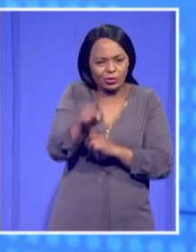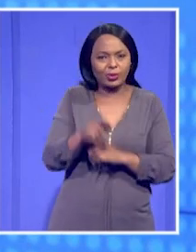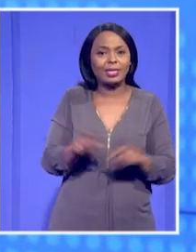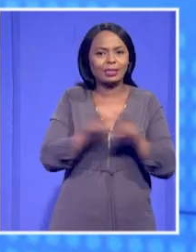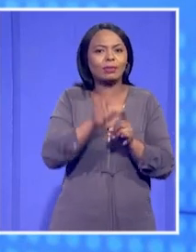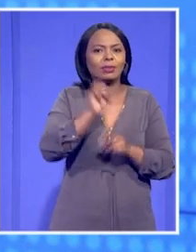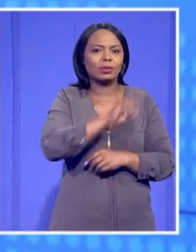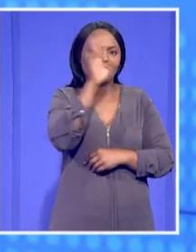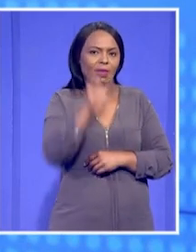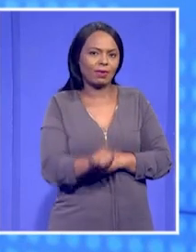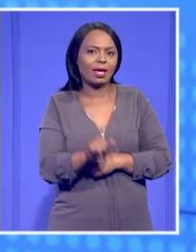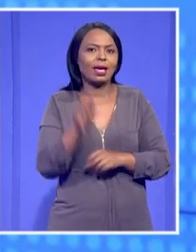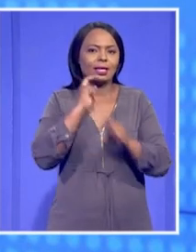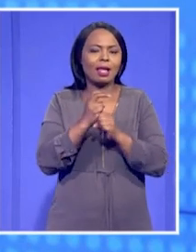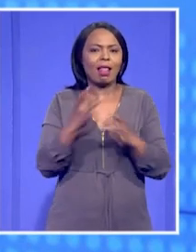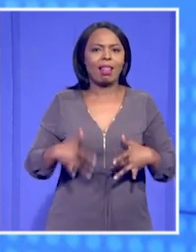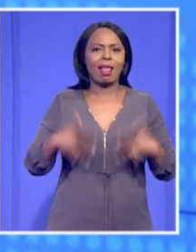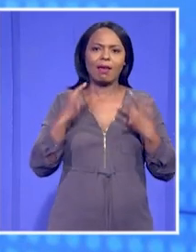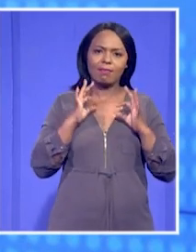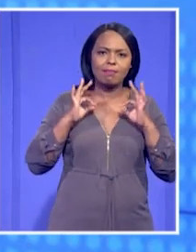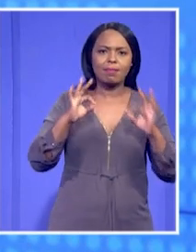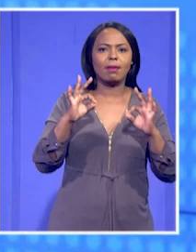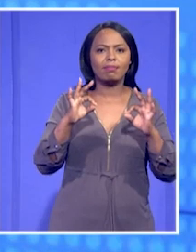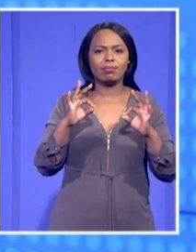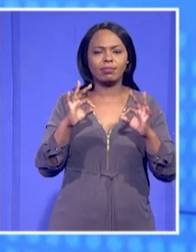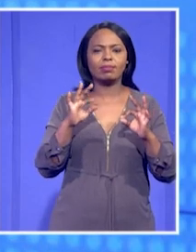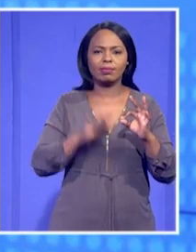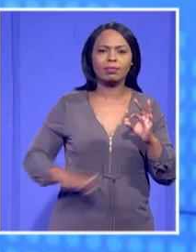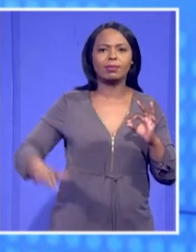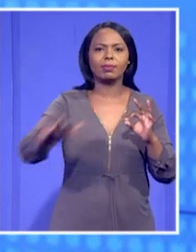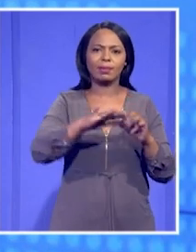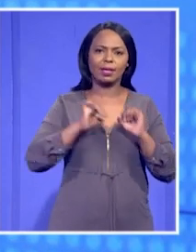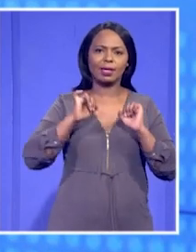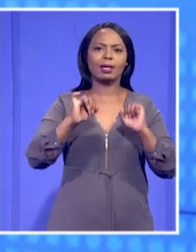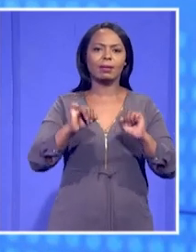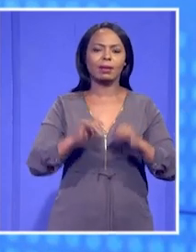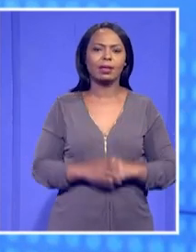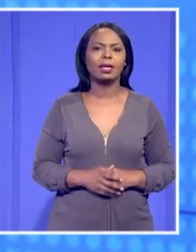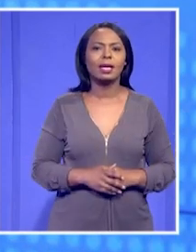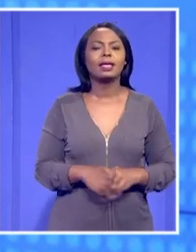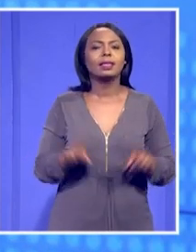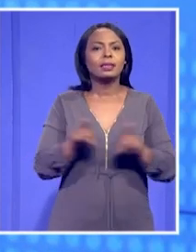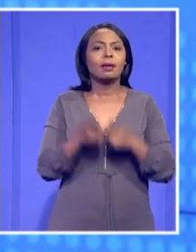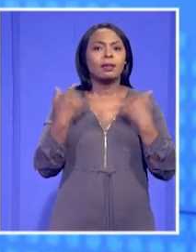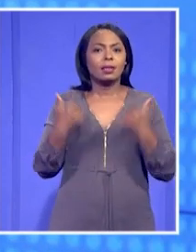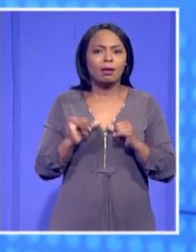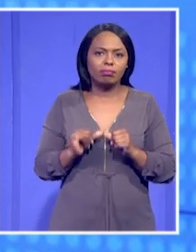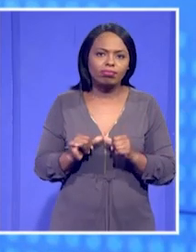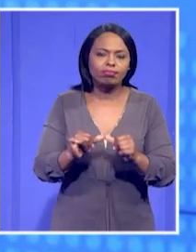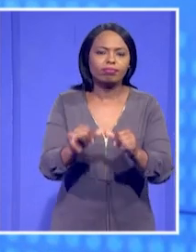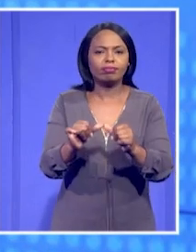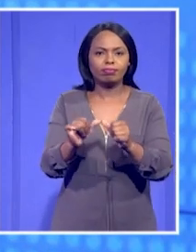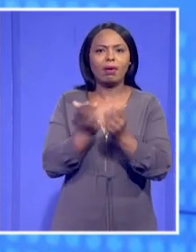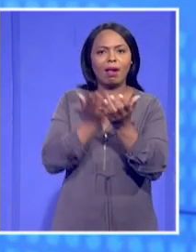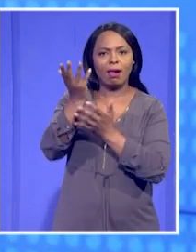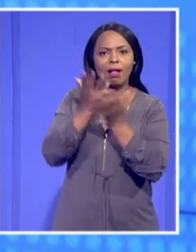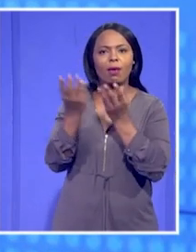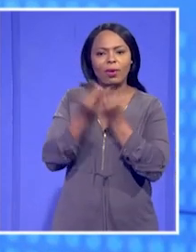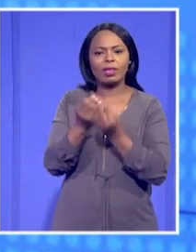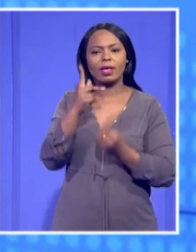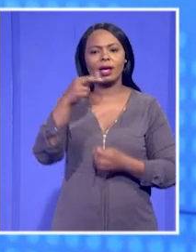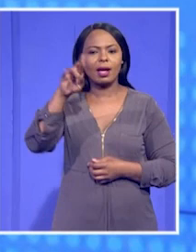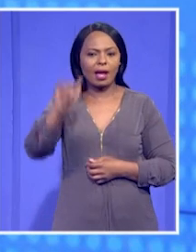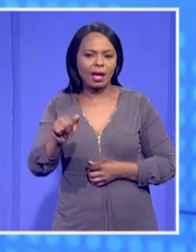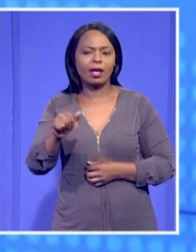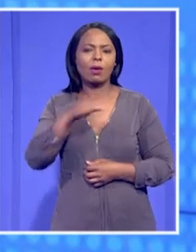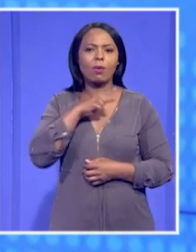have decent living conditions. And of course, we'll continue to talk to Khaya on the show as we